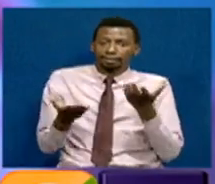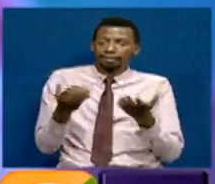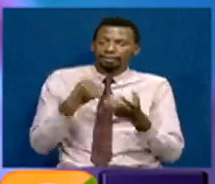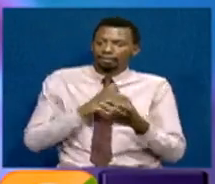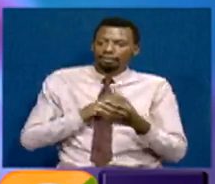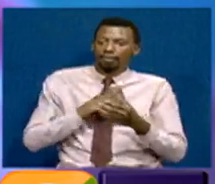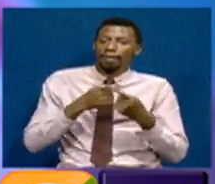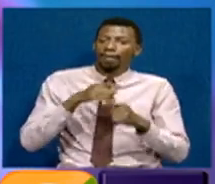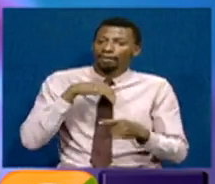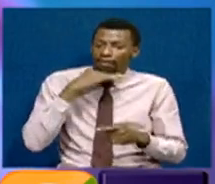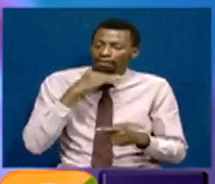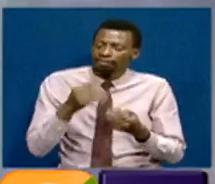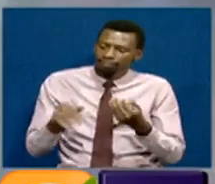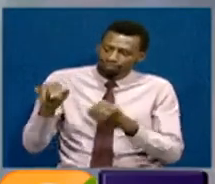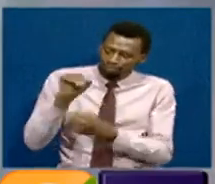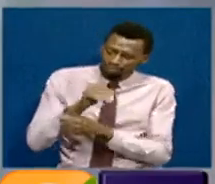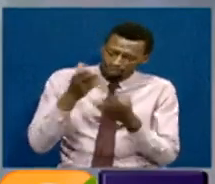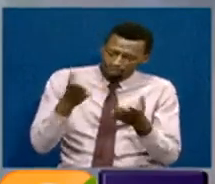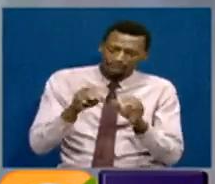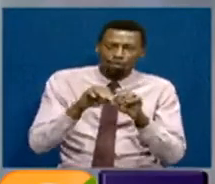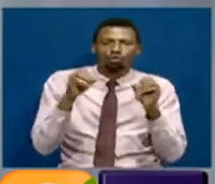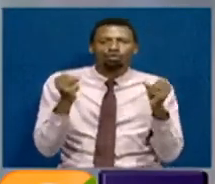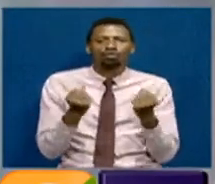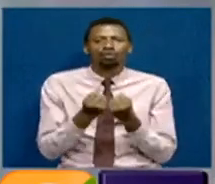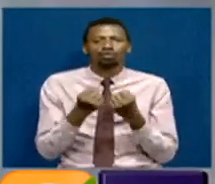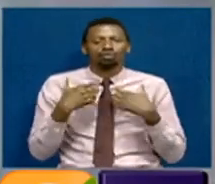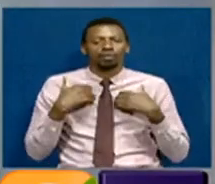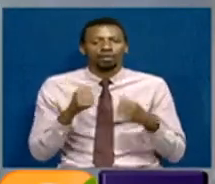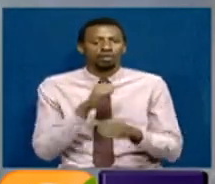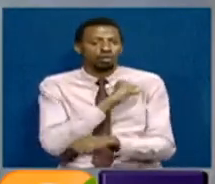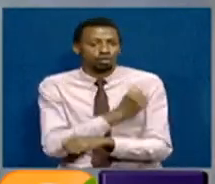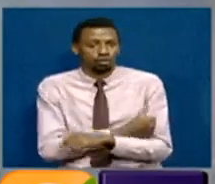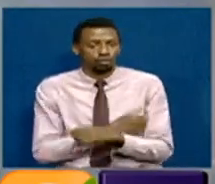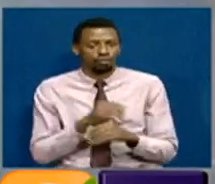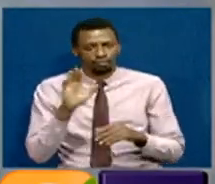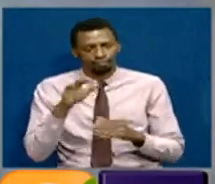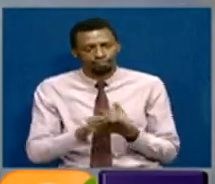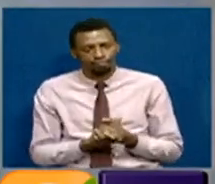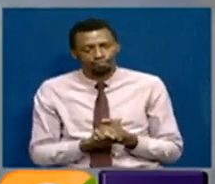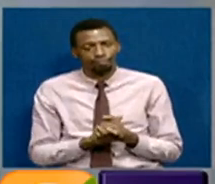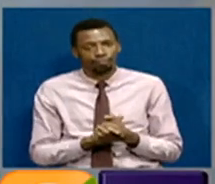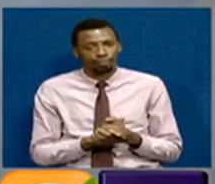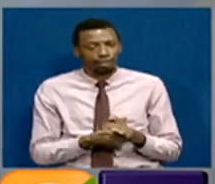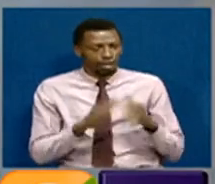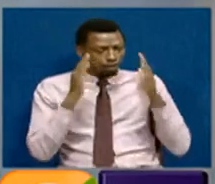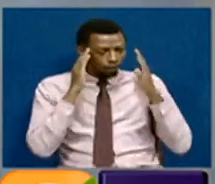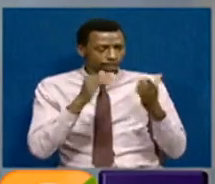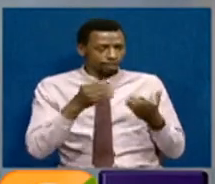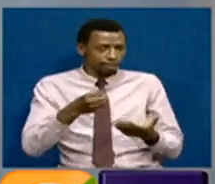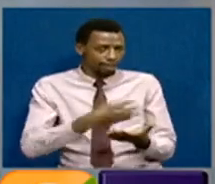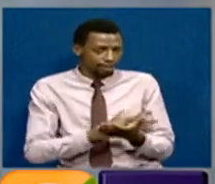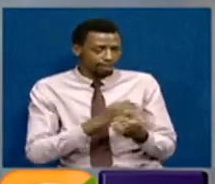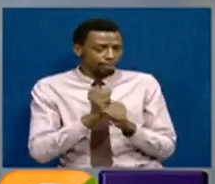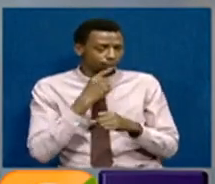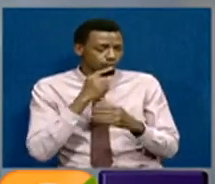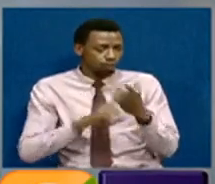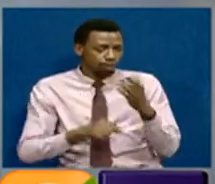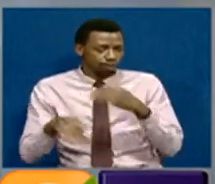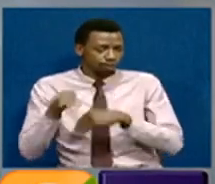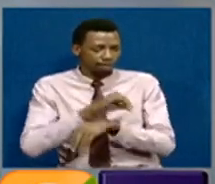health authority. Specifically for cancer, we have ensured that we are covering screening